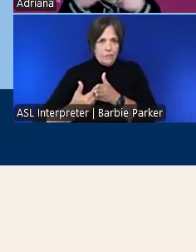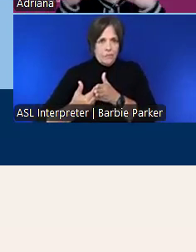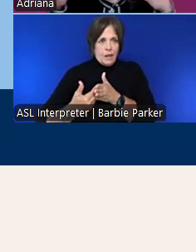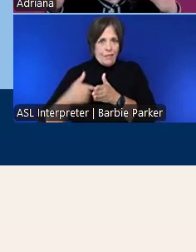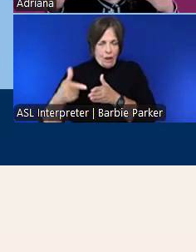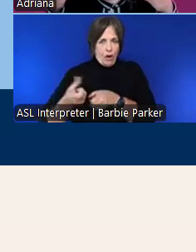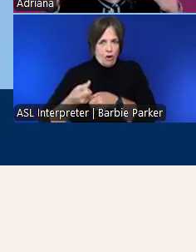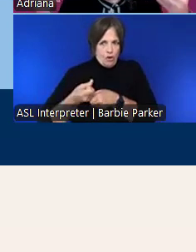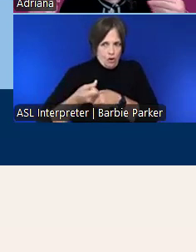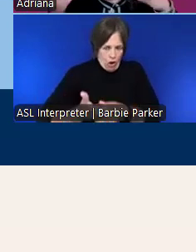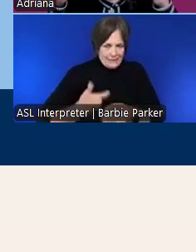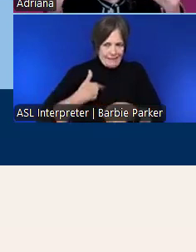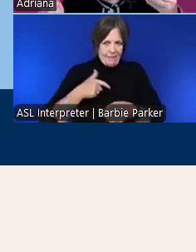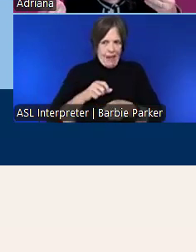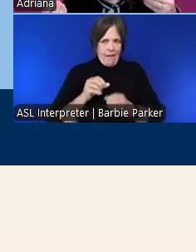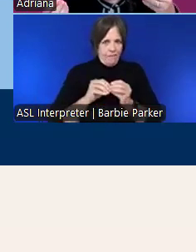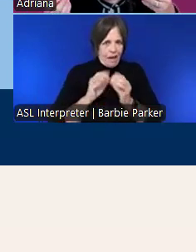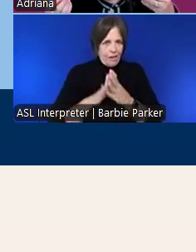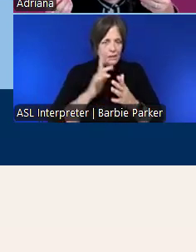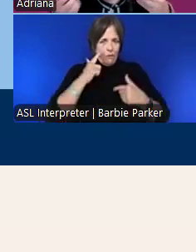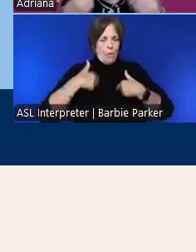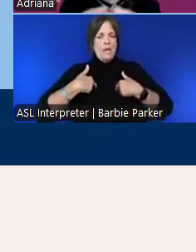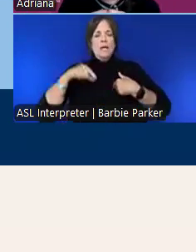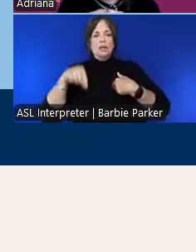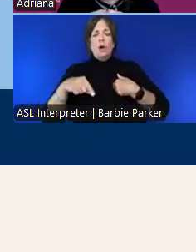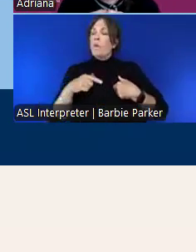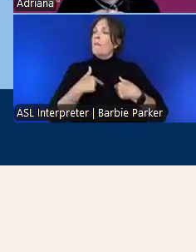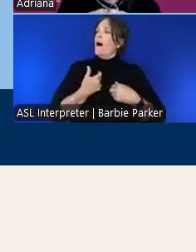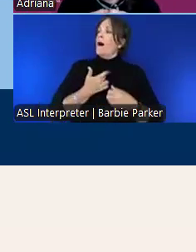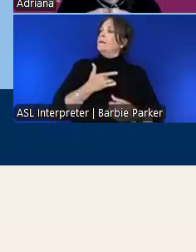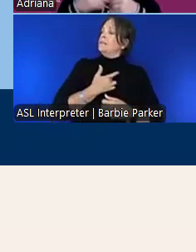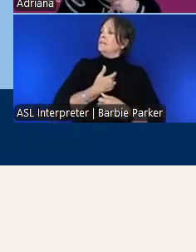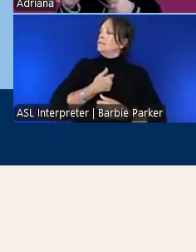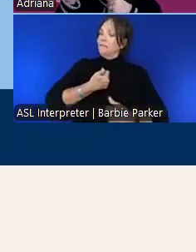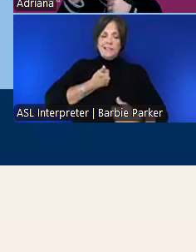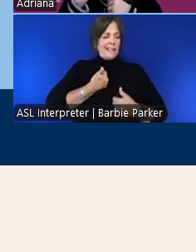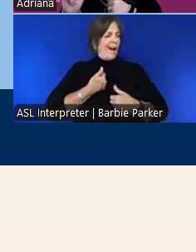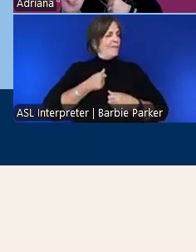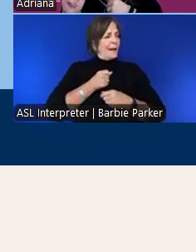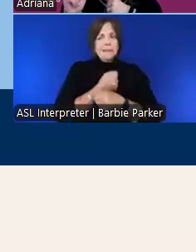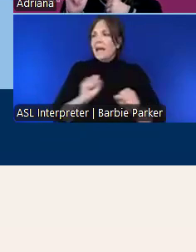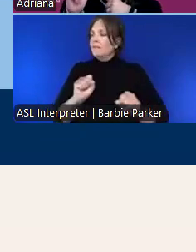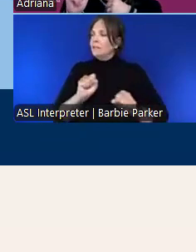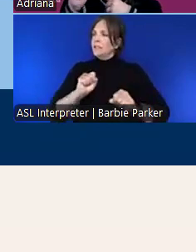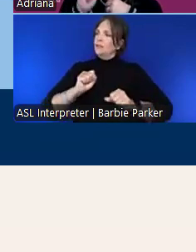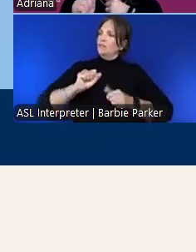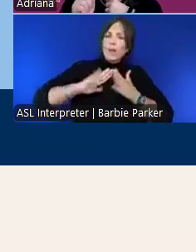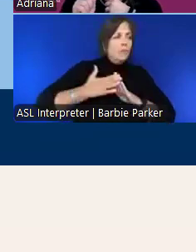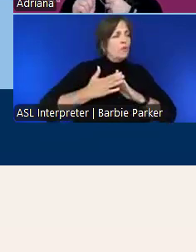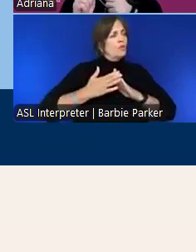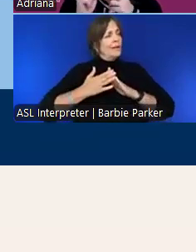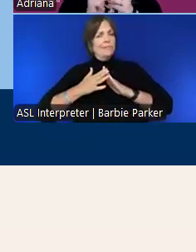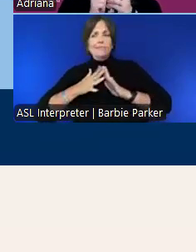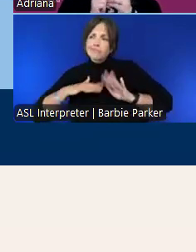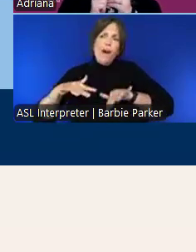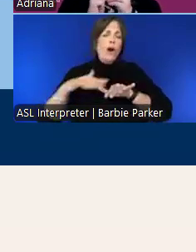our community and our environment is taken away. And this is key.